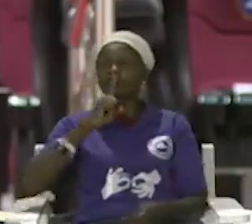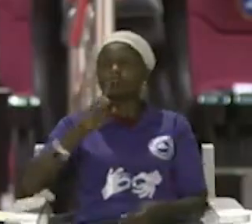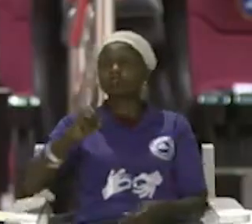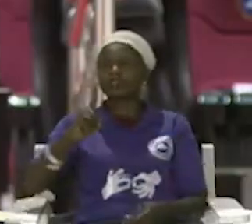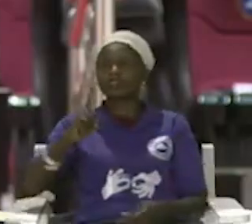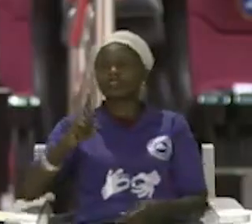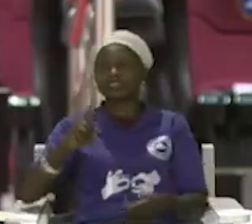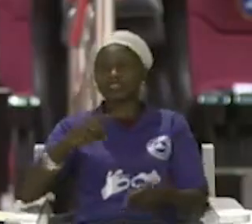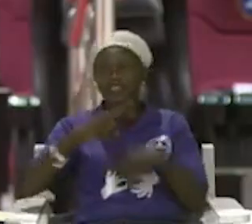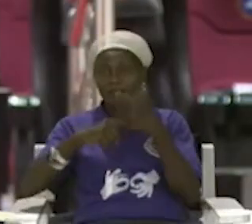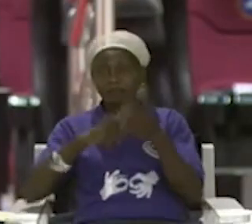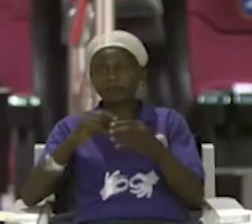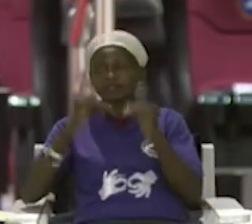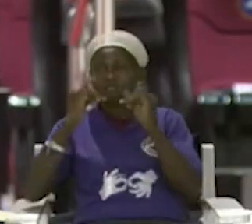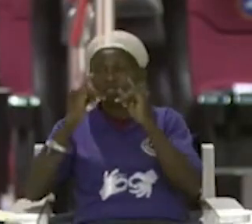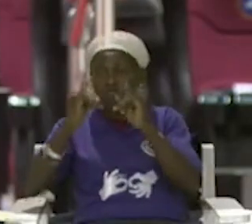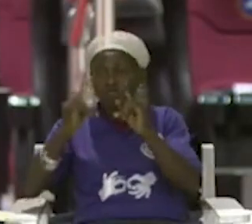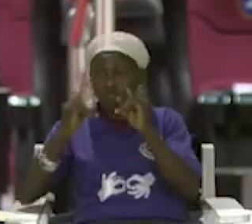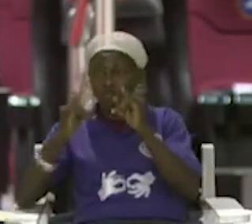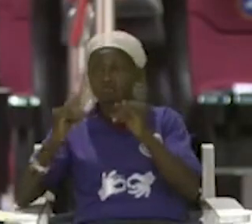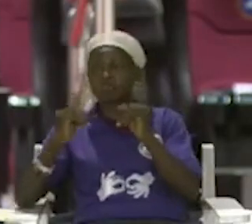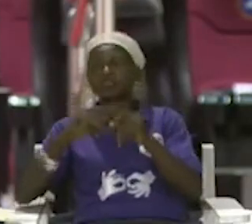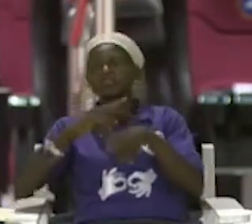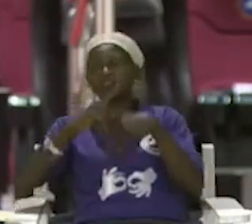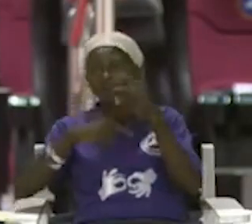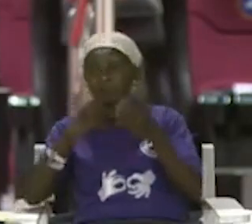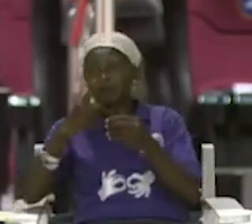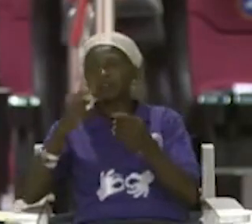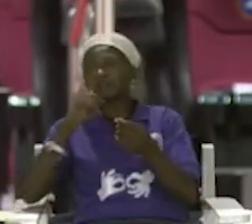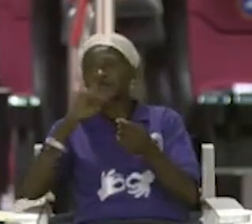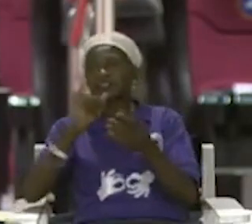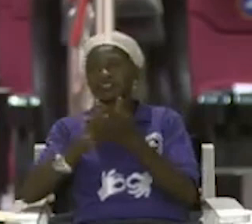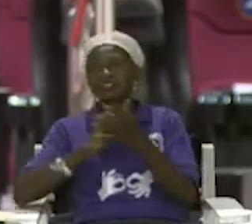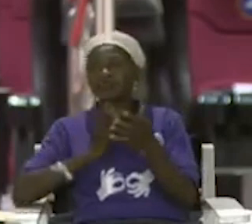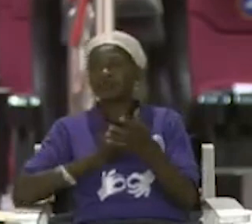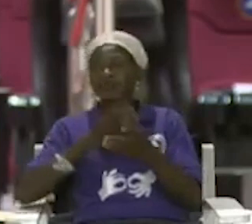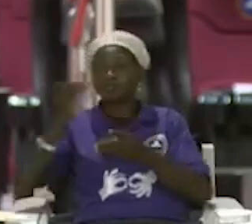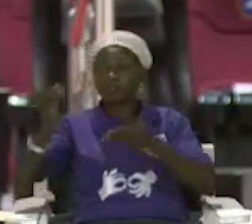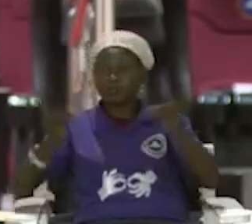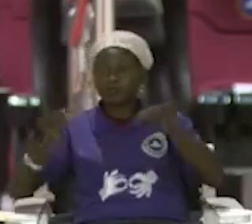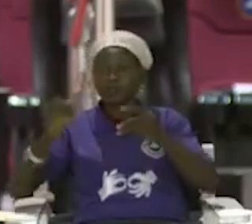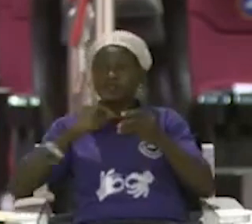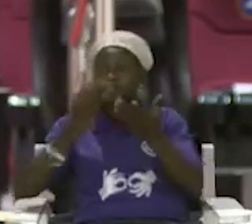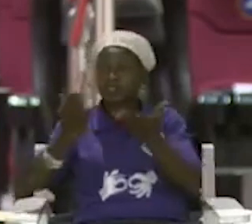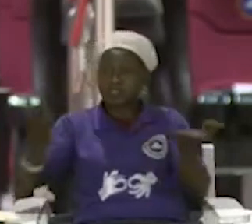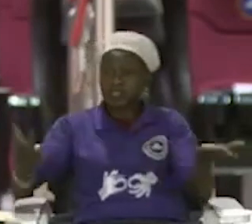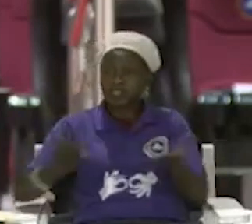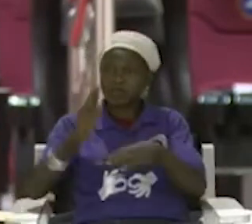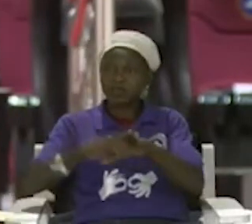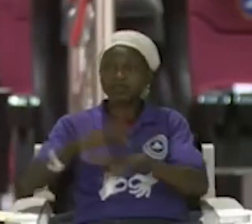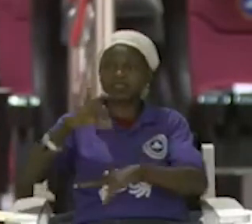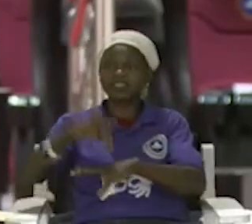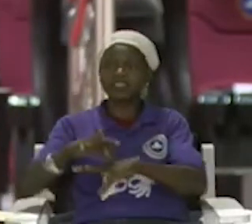assurance, about instruction, about the fact that our dominion is here on earth,